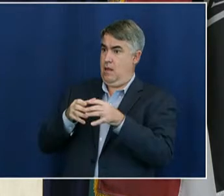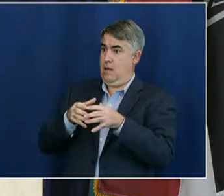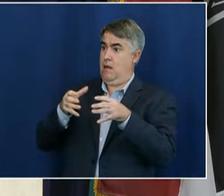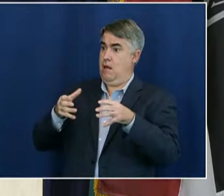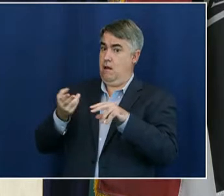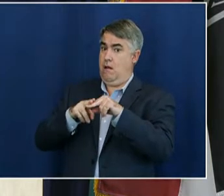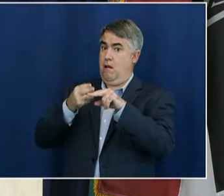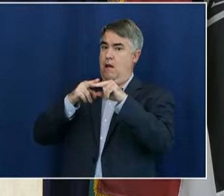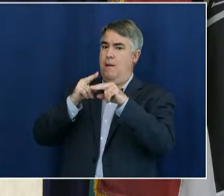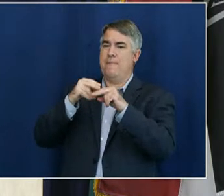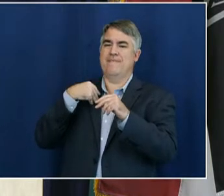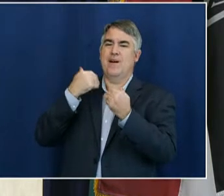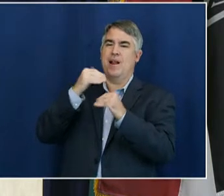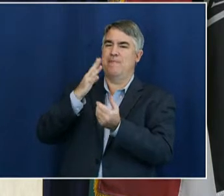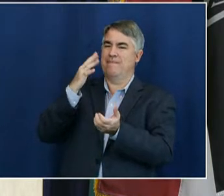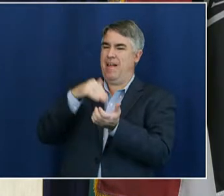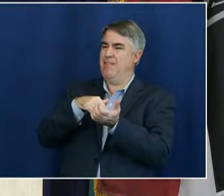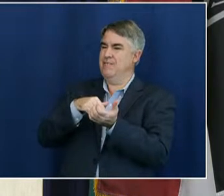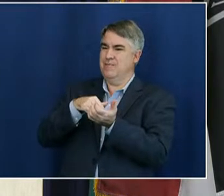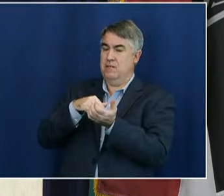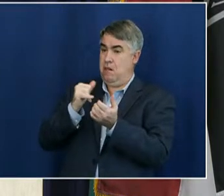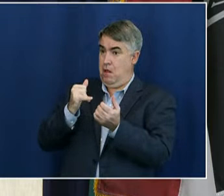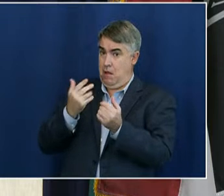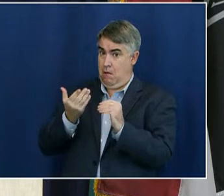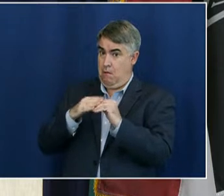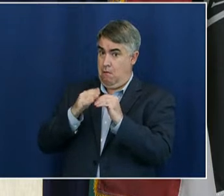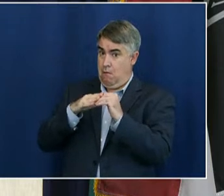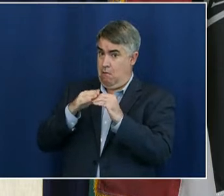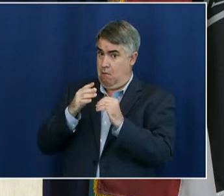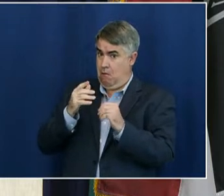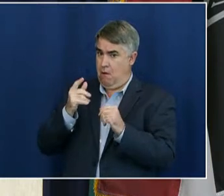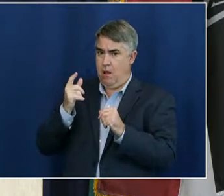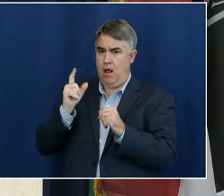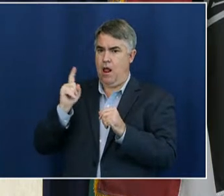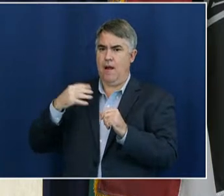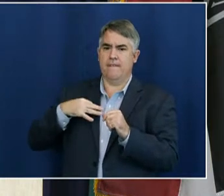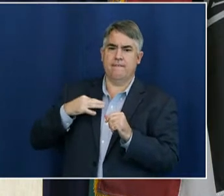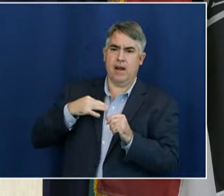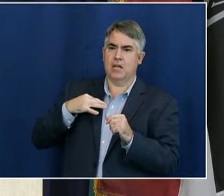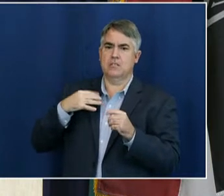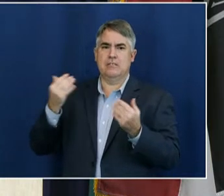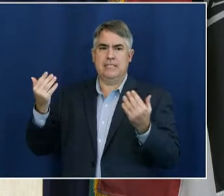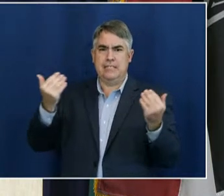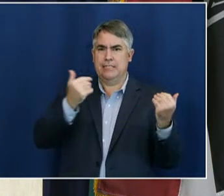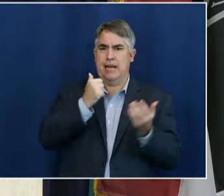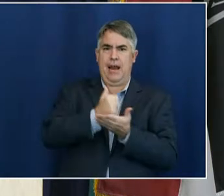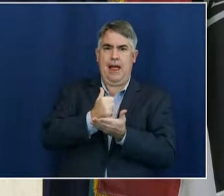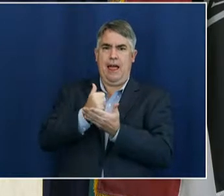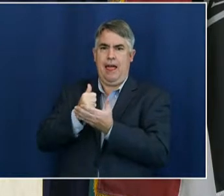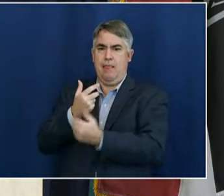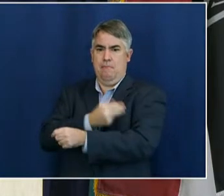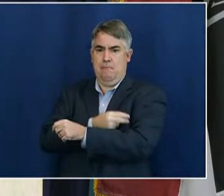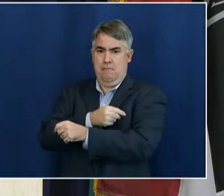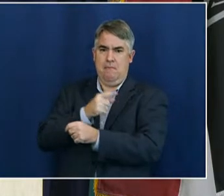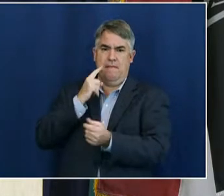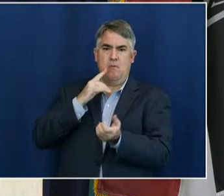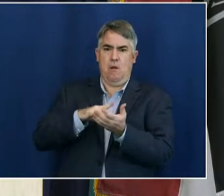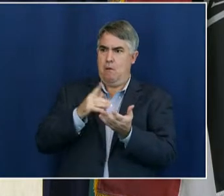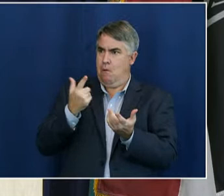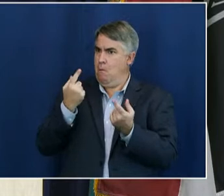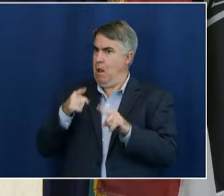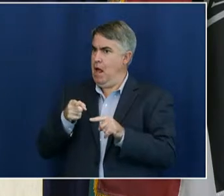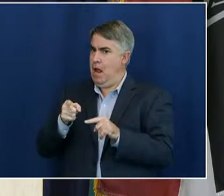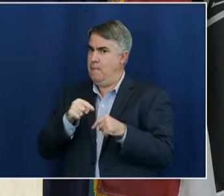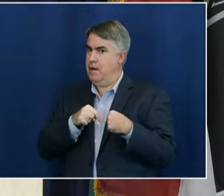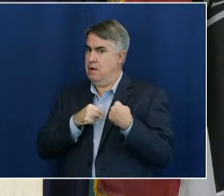there? And I see there's a call for volunteers to work at that site, both medical and non-medical. If people are interested, what kind of volunteer positions are you guys looking to